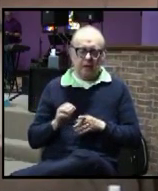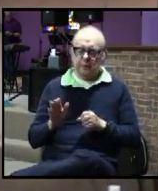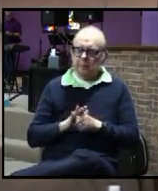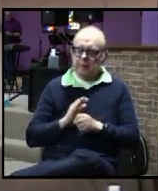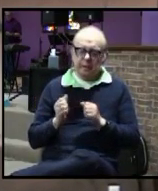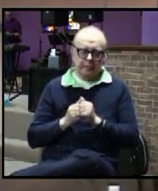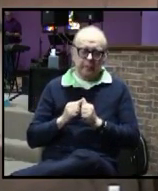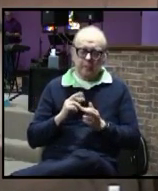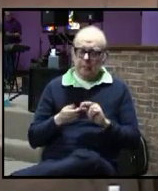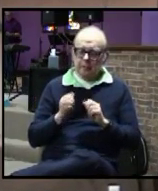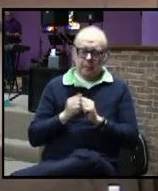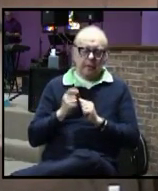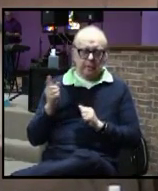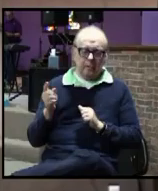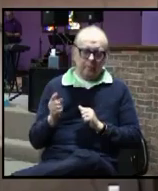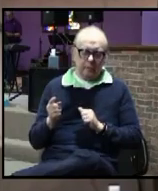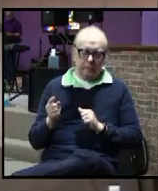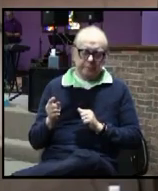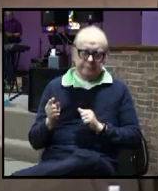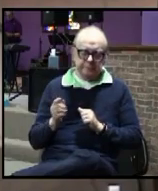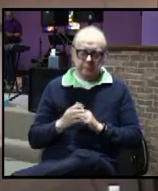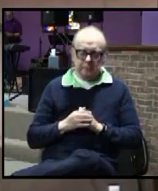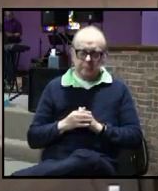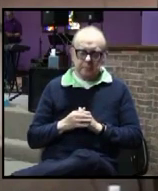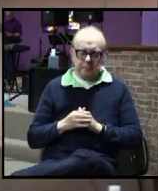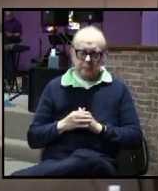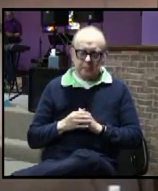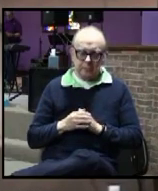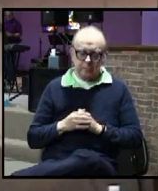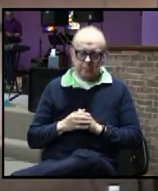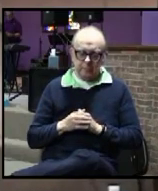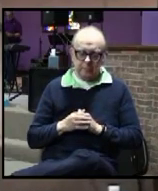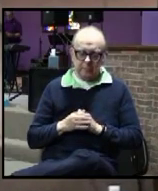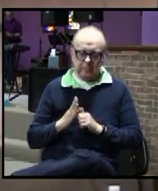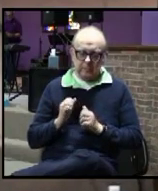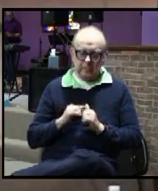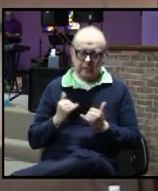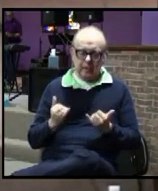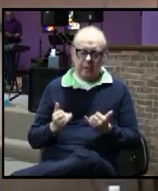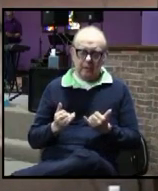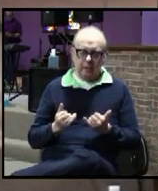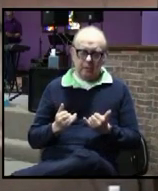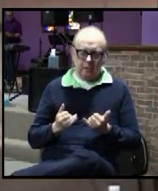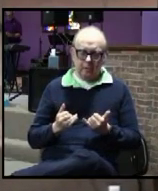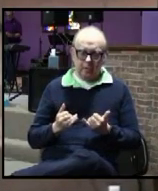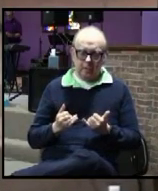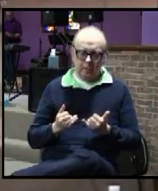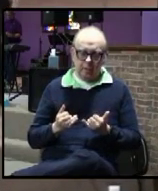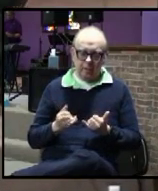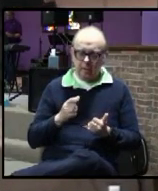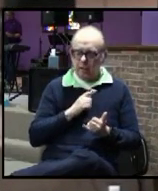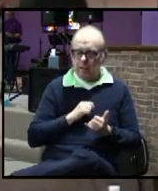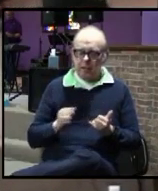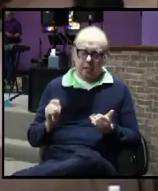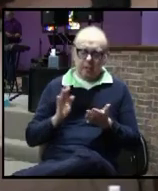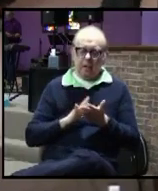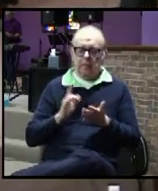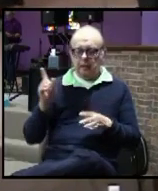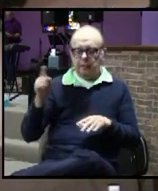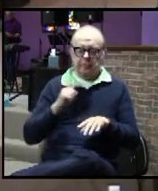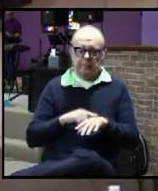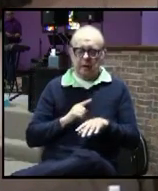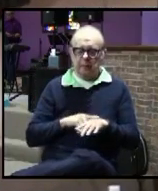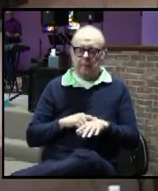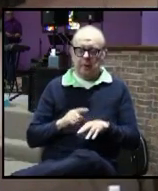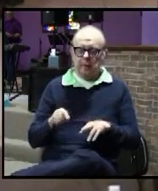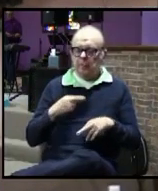in for you. They would repent and believe in whatever way that you ask them to do. Be with us now. Glorify